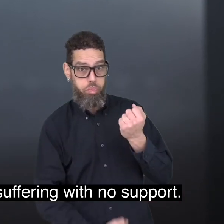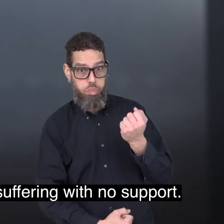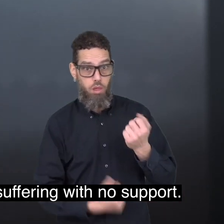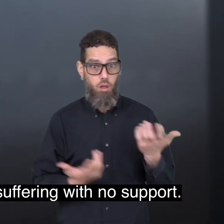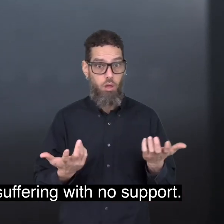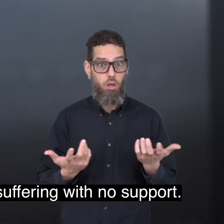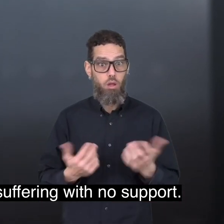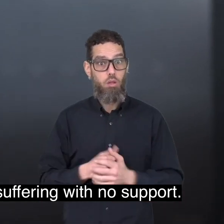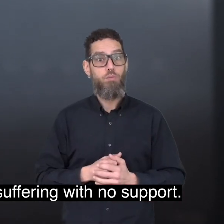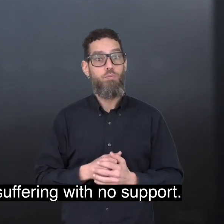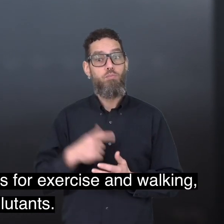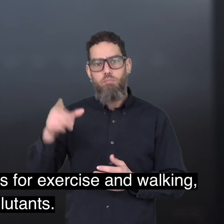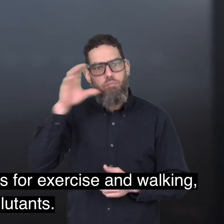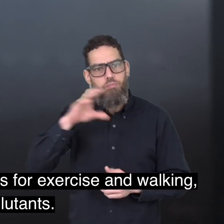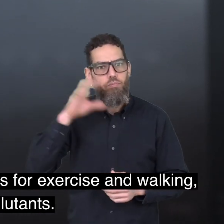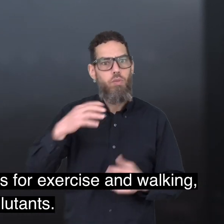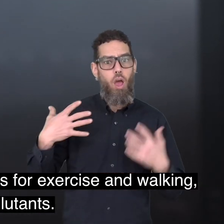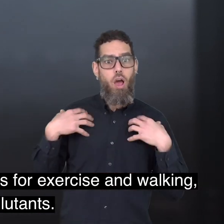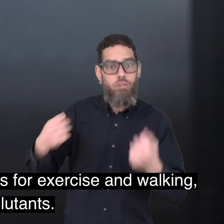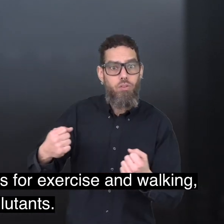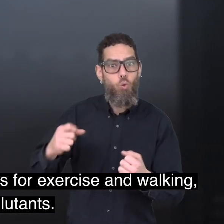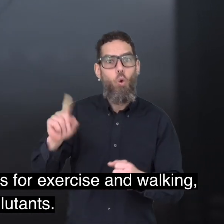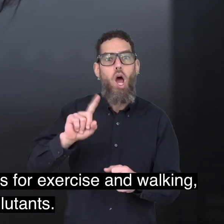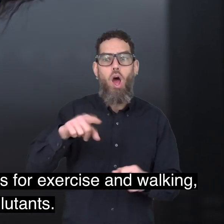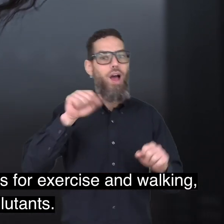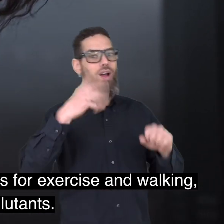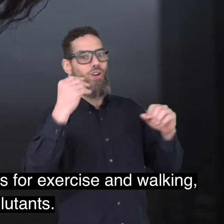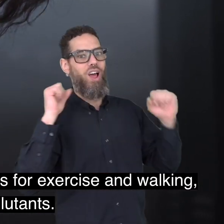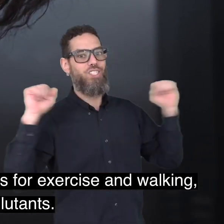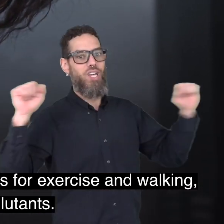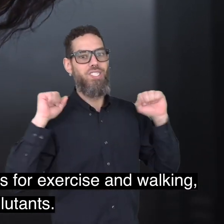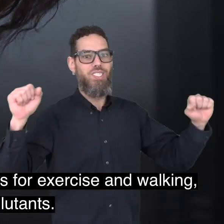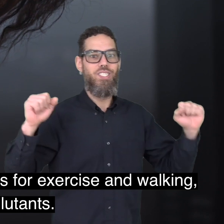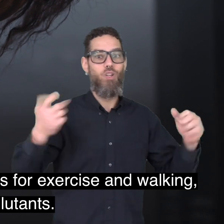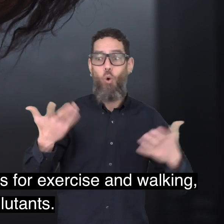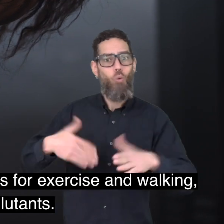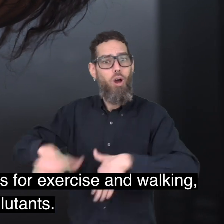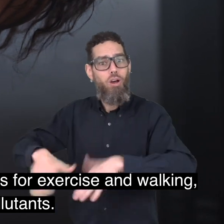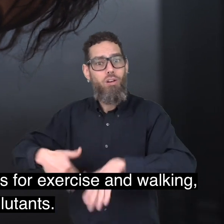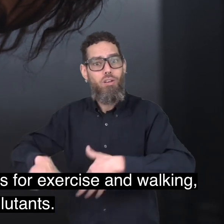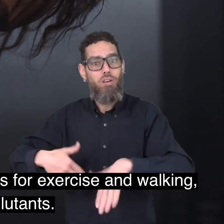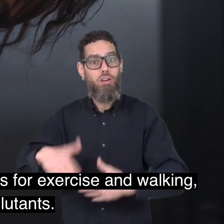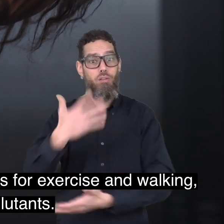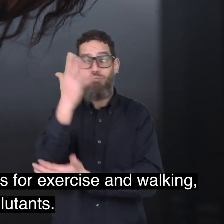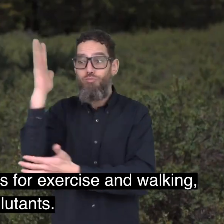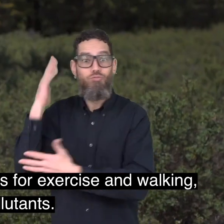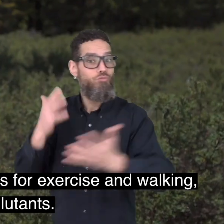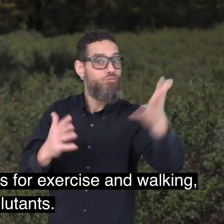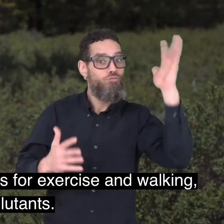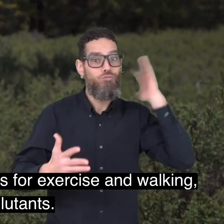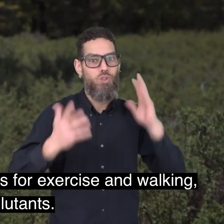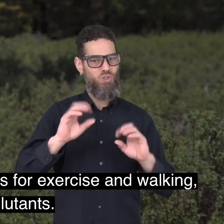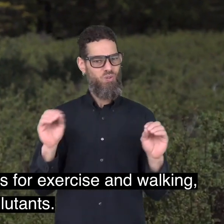suffering with no support. Patients with MCS often attempt to find healthy environments for exercise and walking, such as